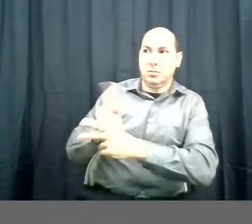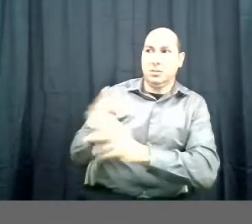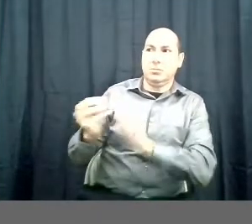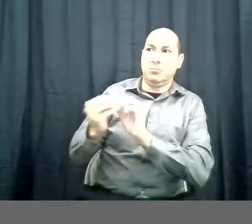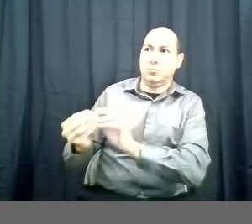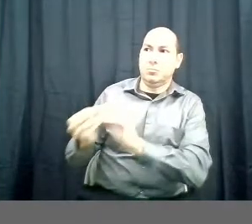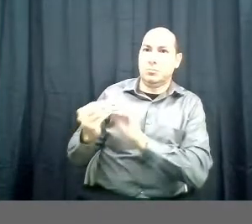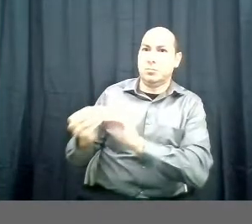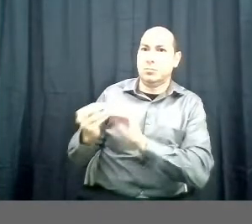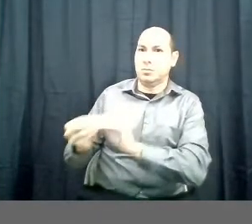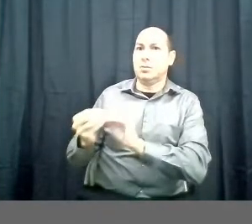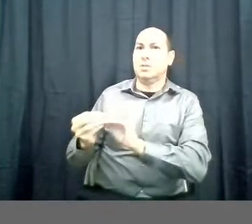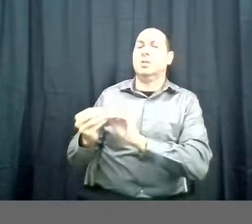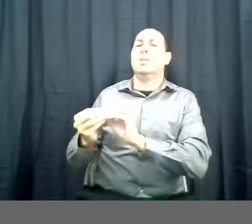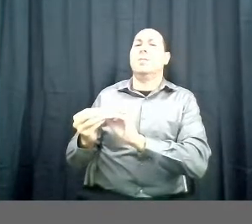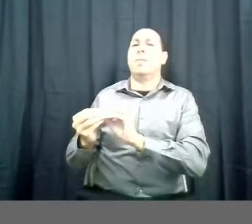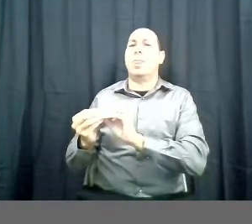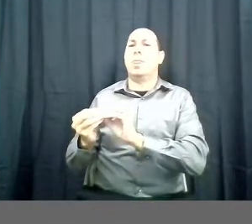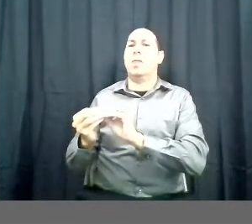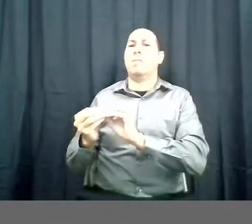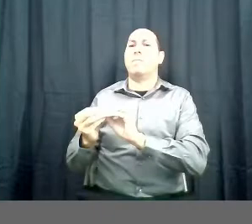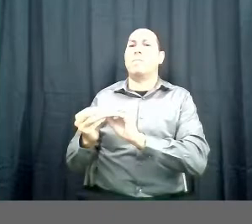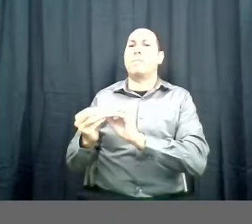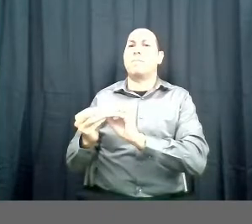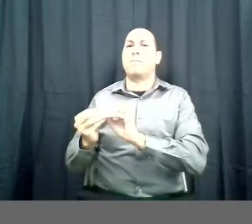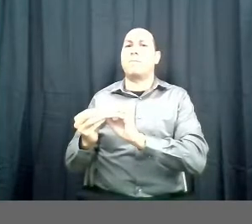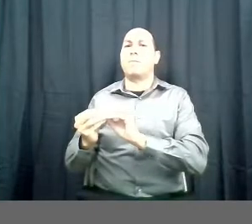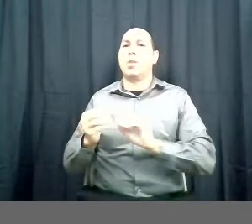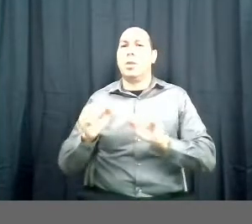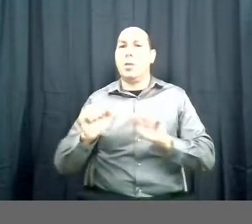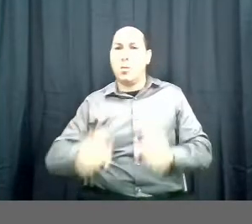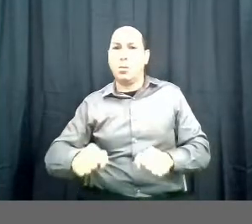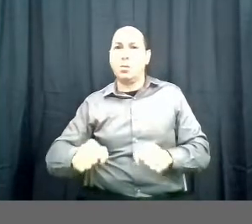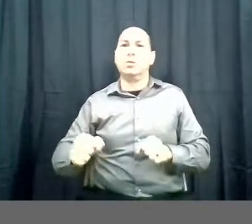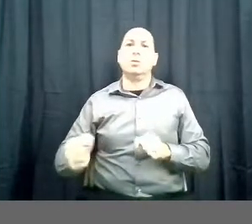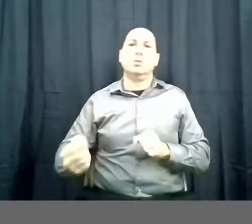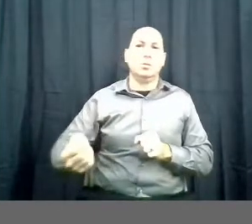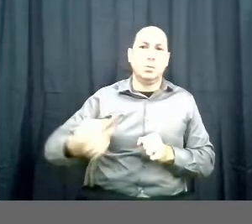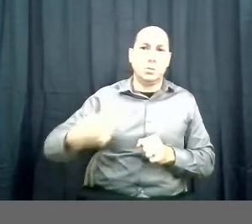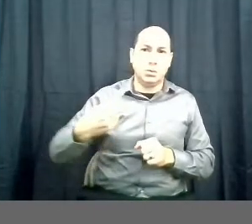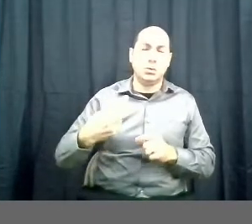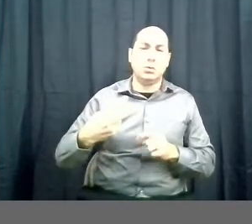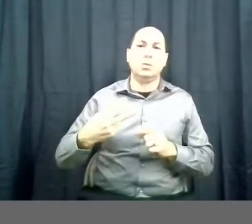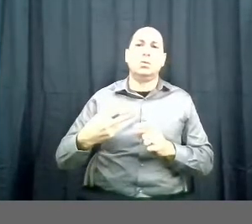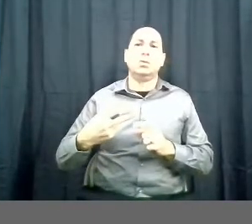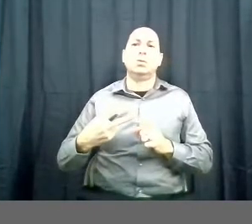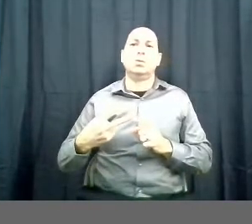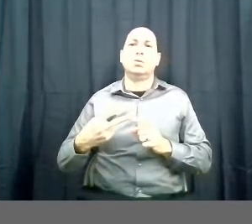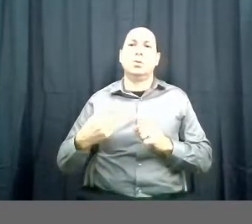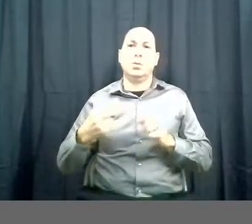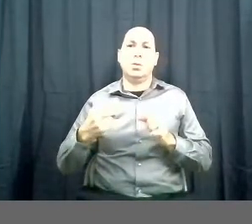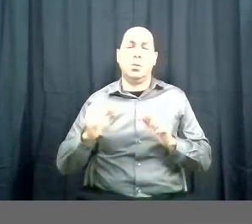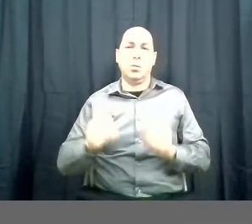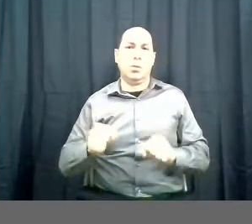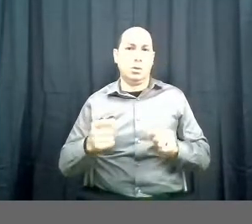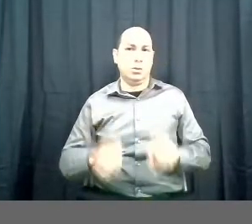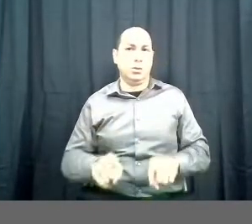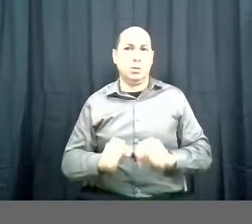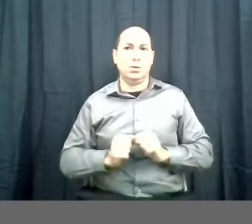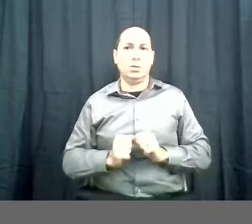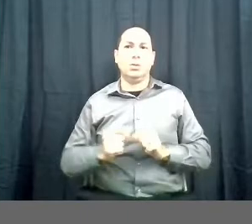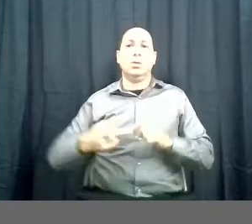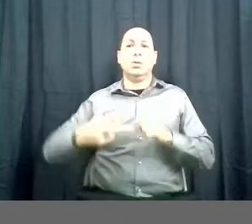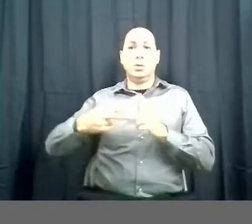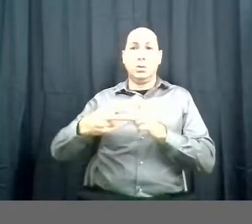proposals, there could be two paths that then occur. One is that as a result of